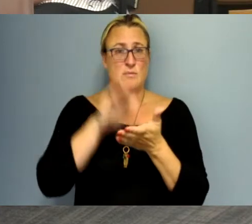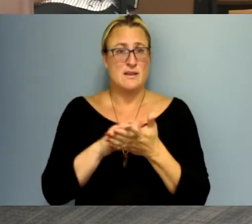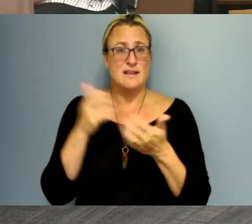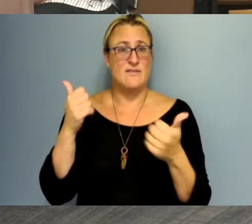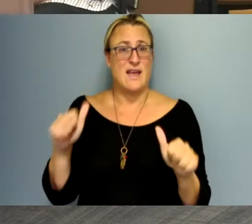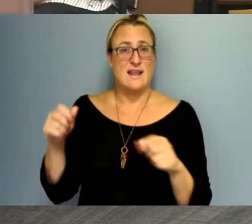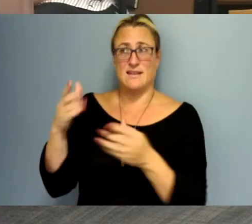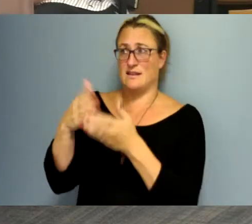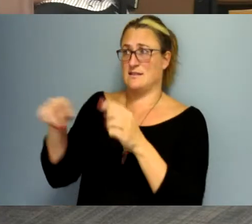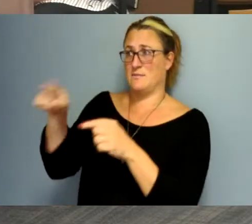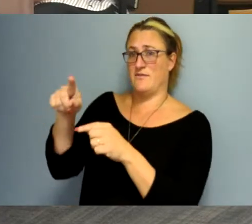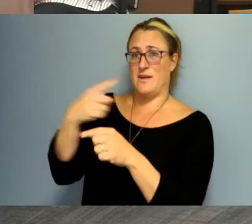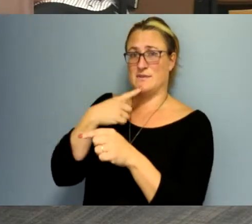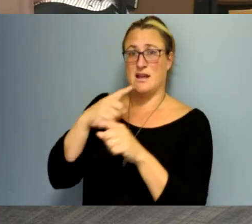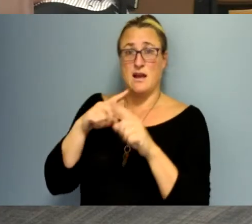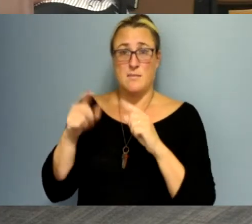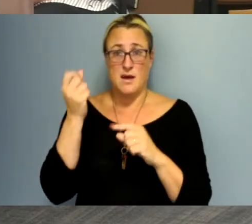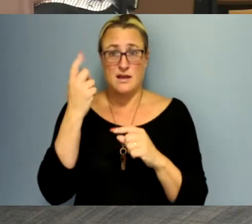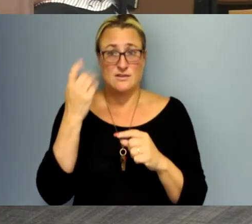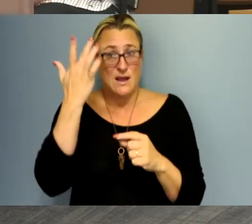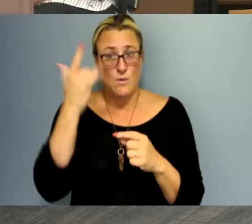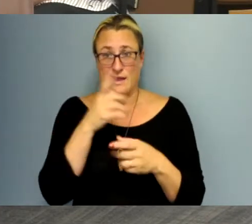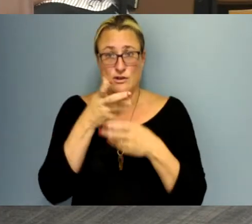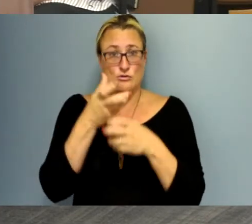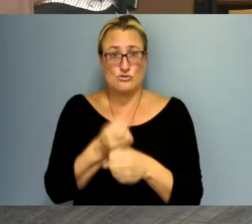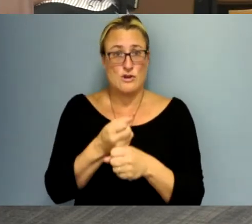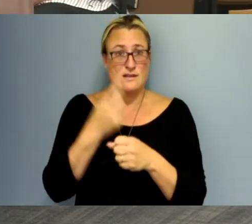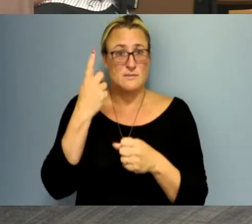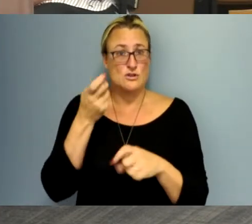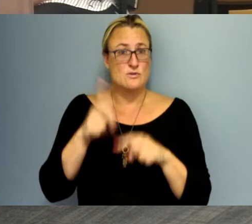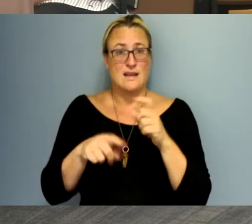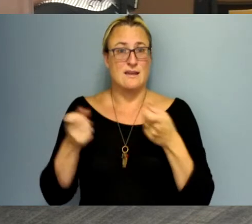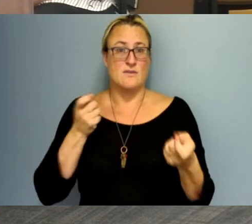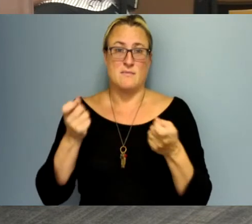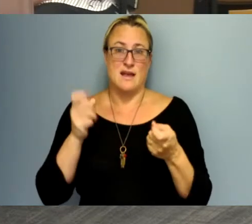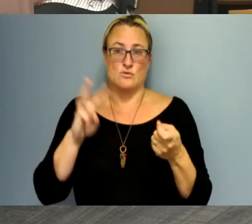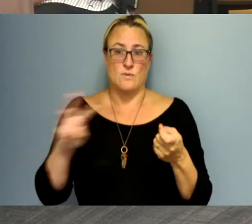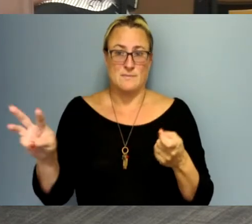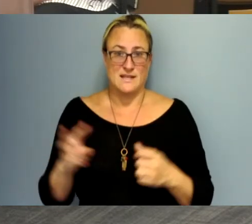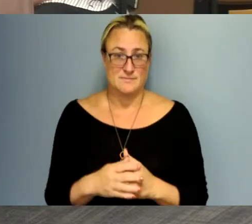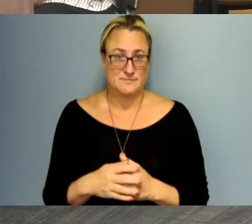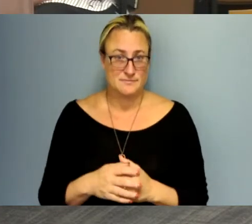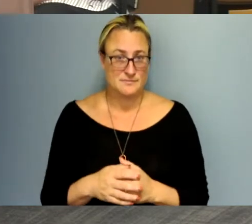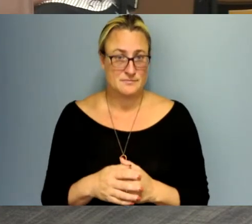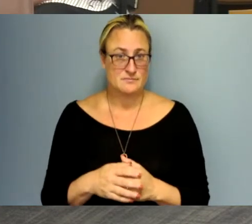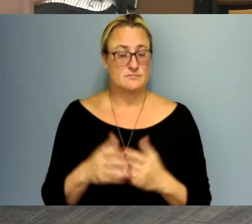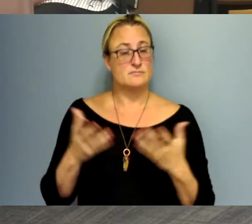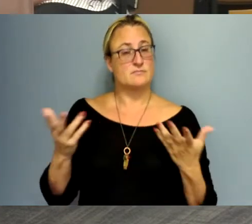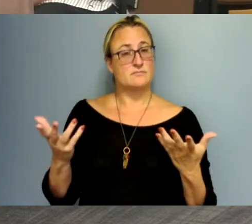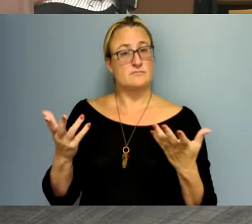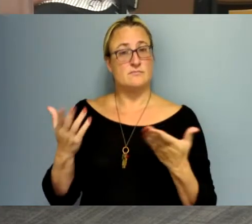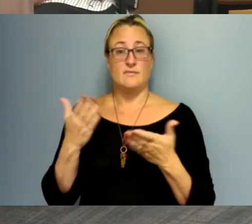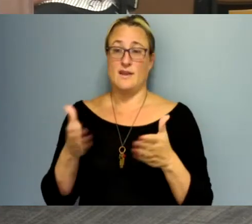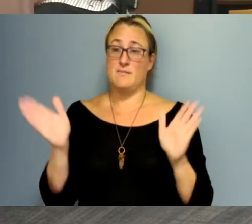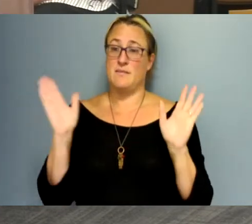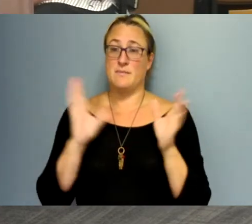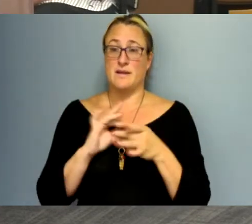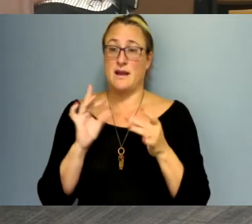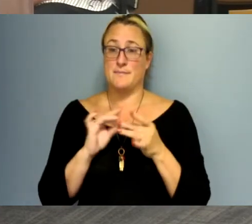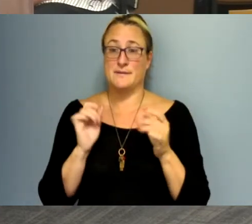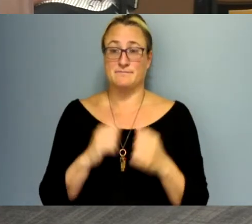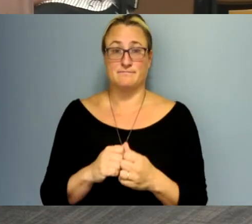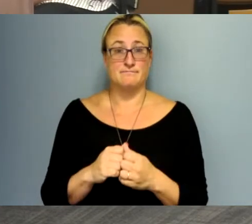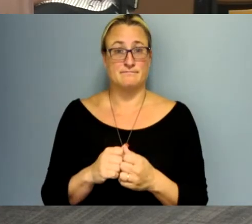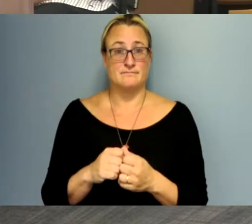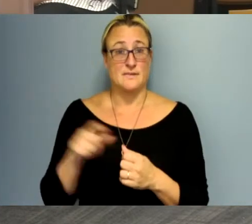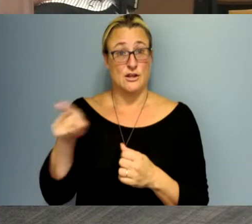saying, but I understand why they have distrust when you can't even manage a website. So, public comment. You guys are trying to